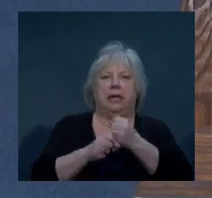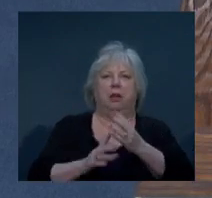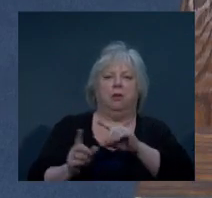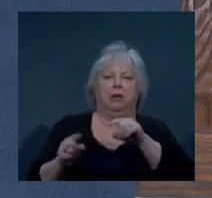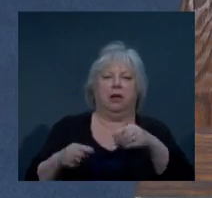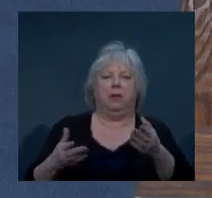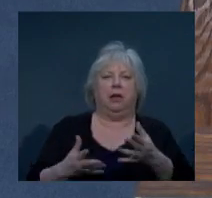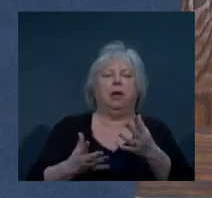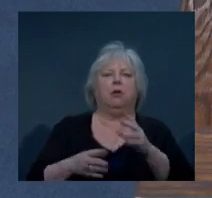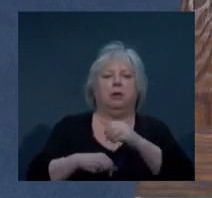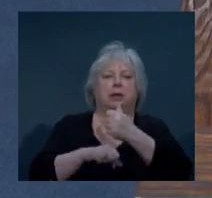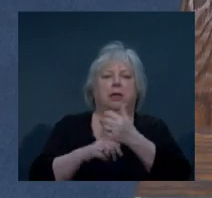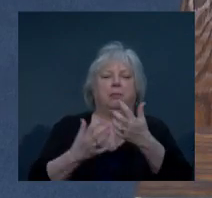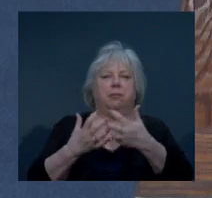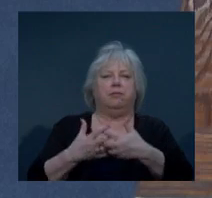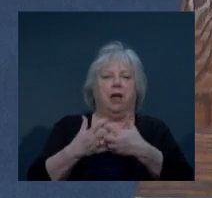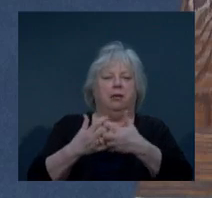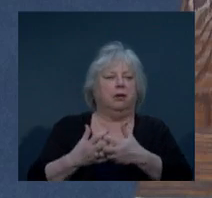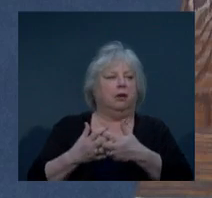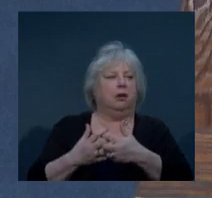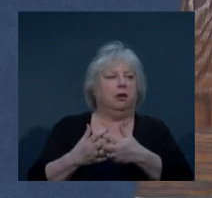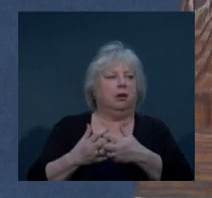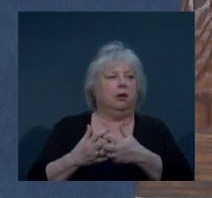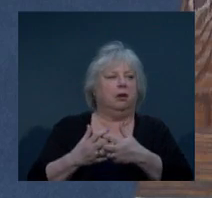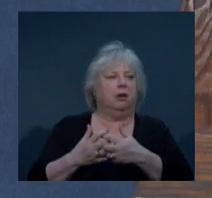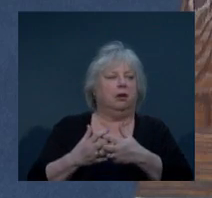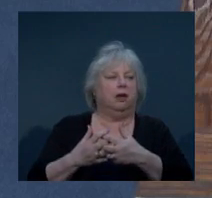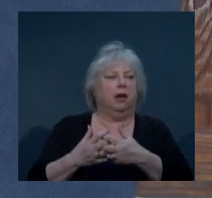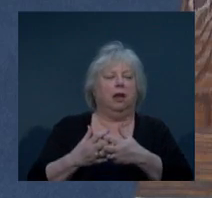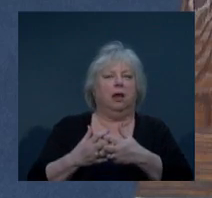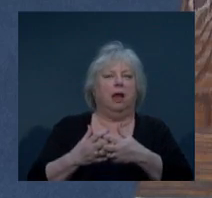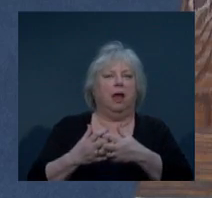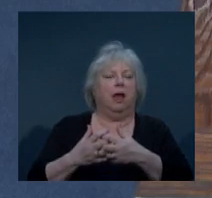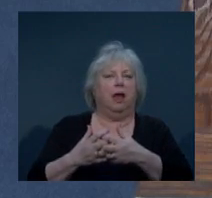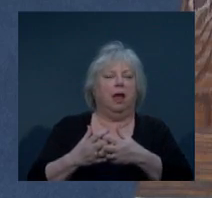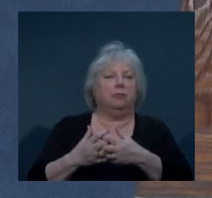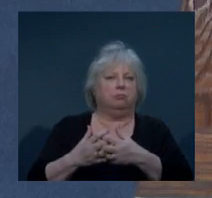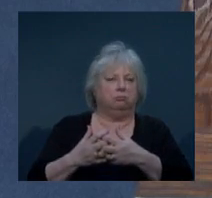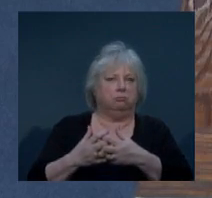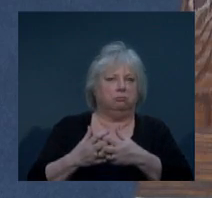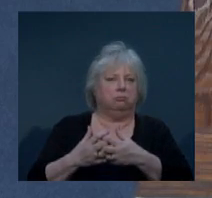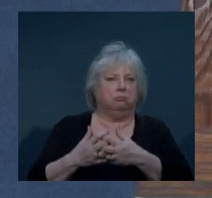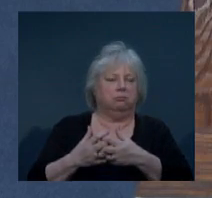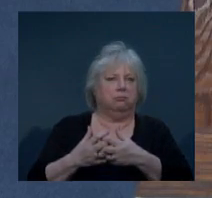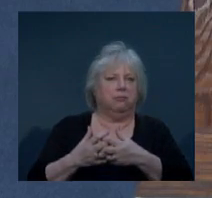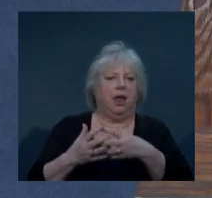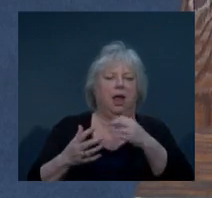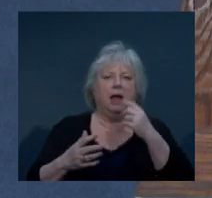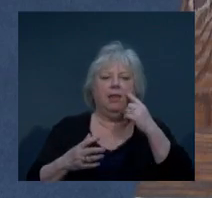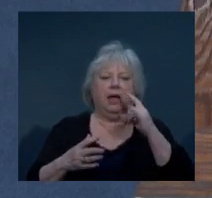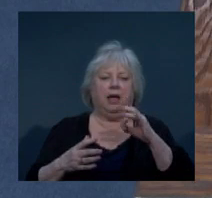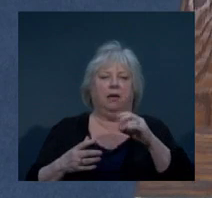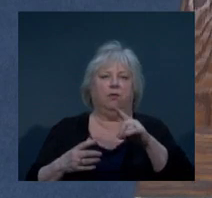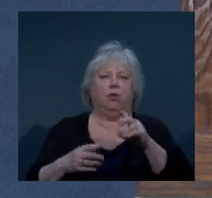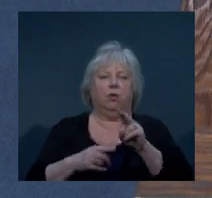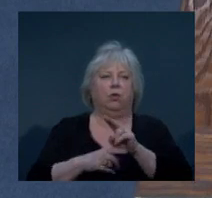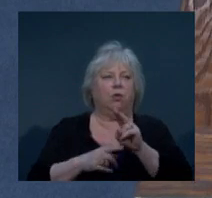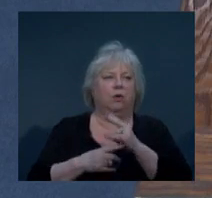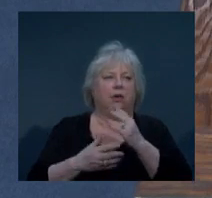that's ready to, I think it was shovel ready is the term they use. And I think if you applied some of